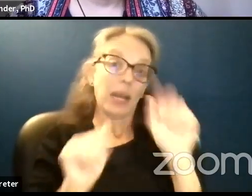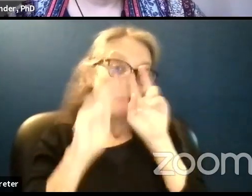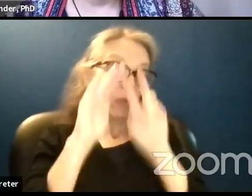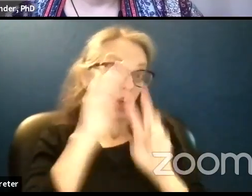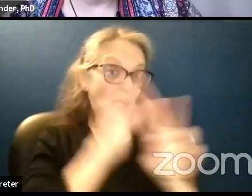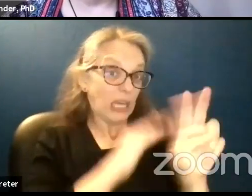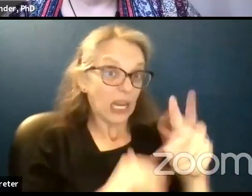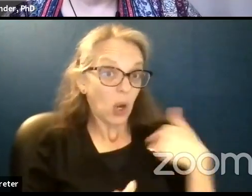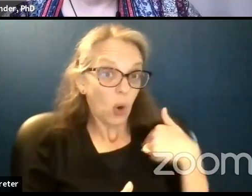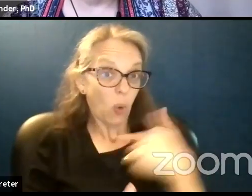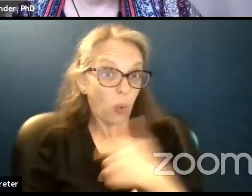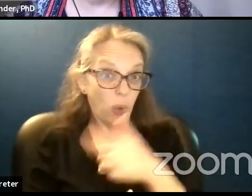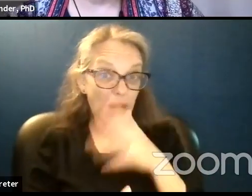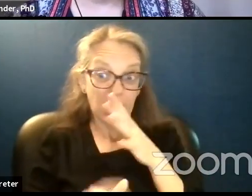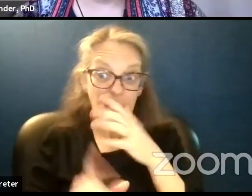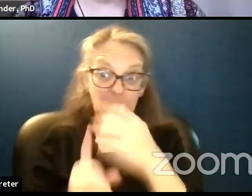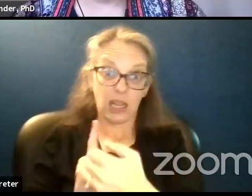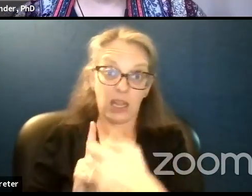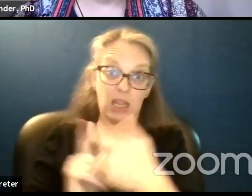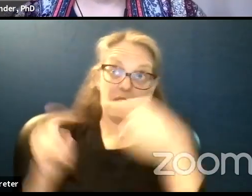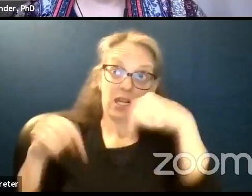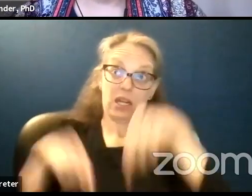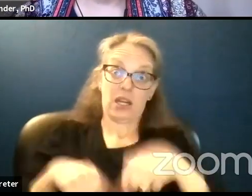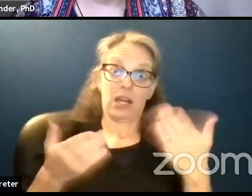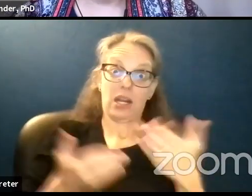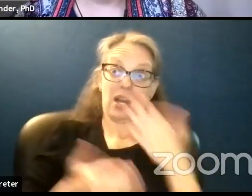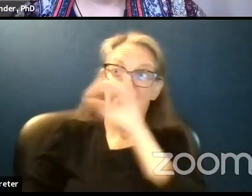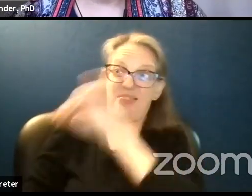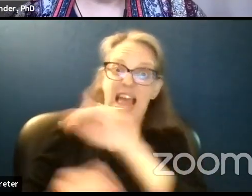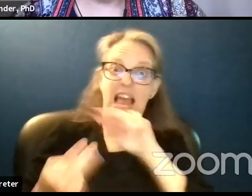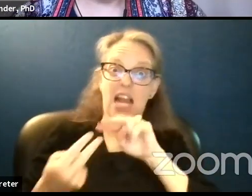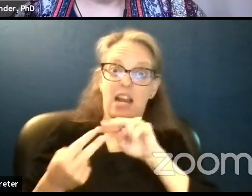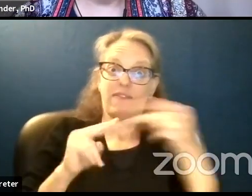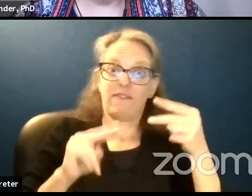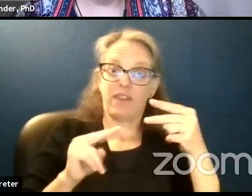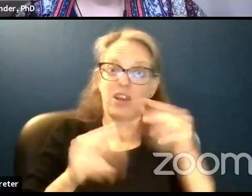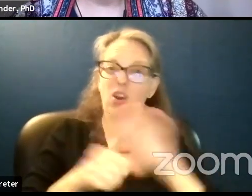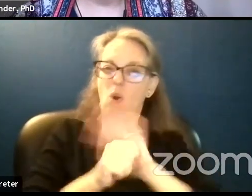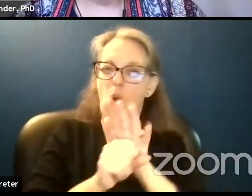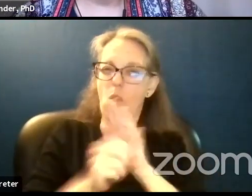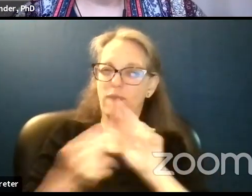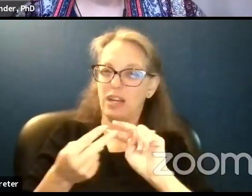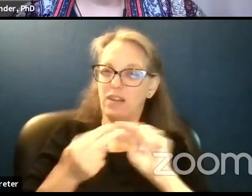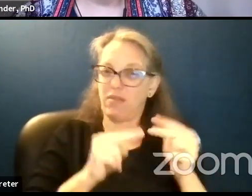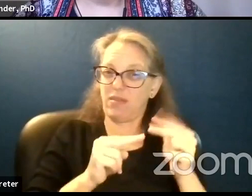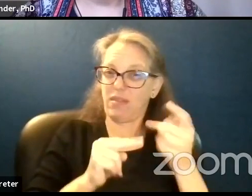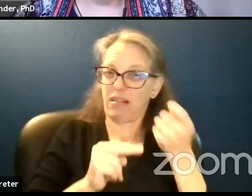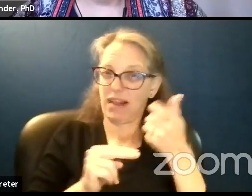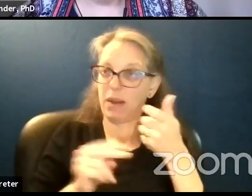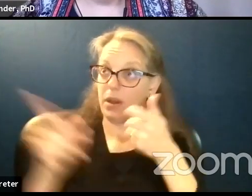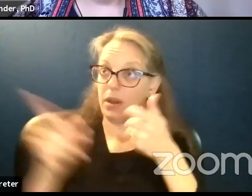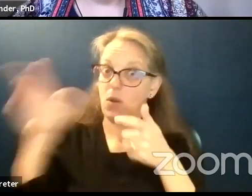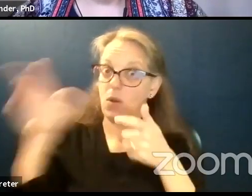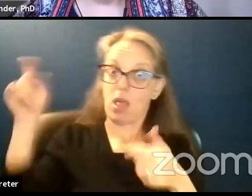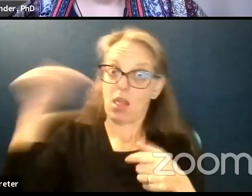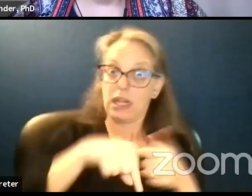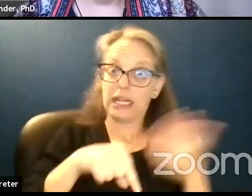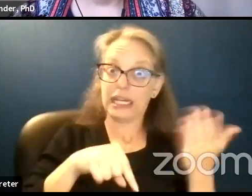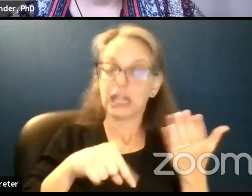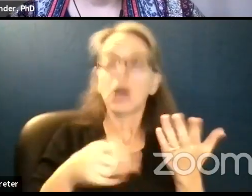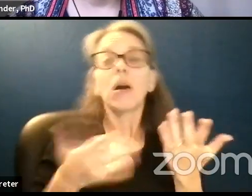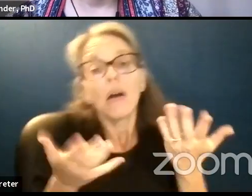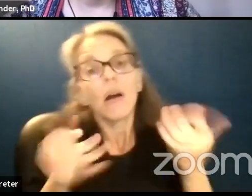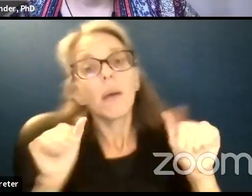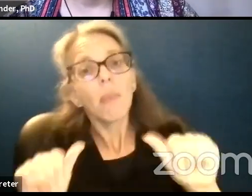to get this variant or that variant? It is possible, but of course, we know what to do now. You